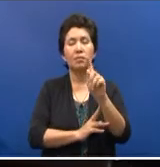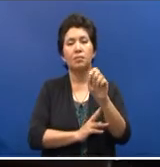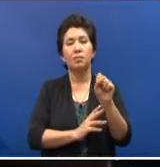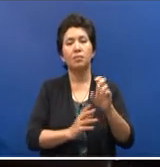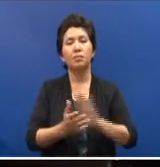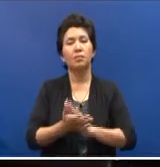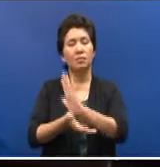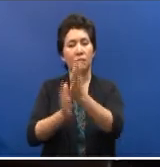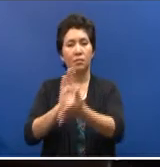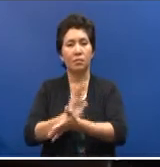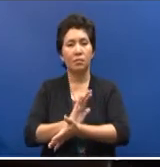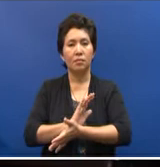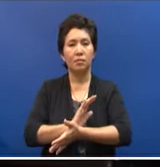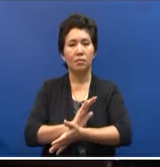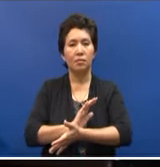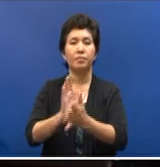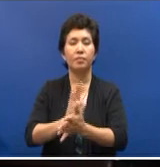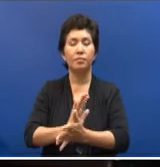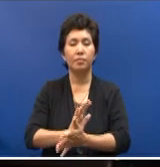gains. Okay,